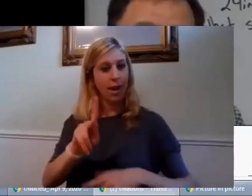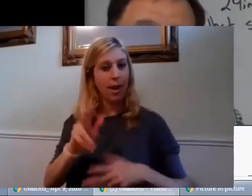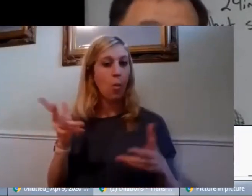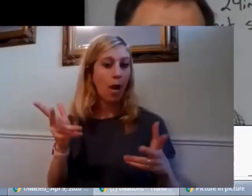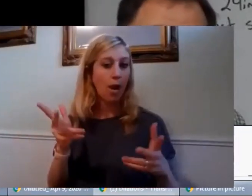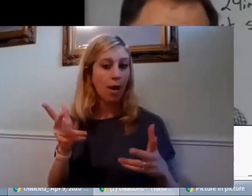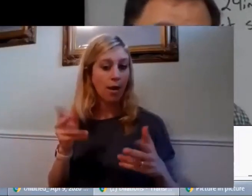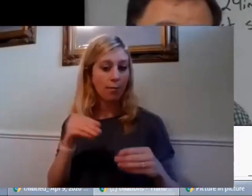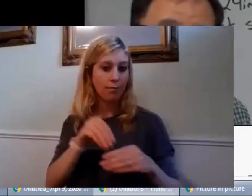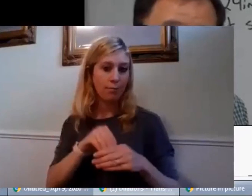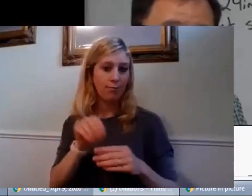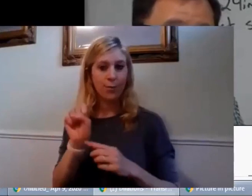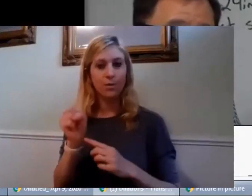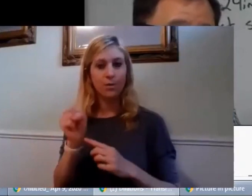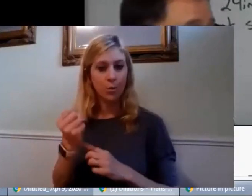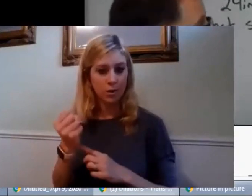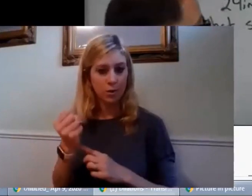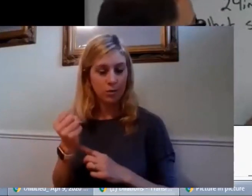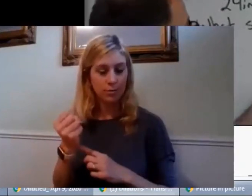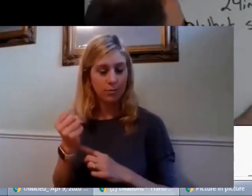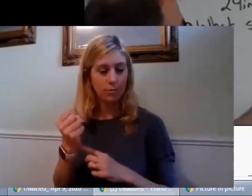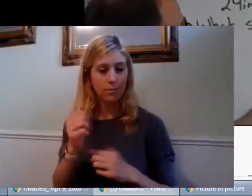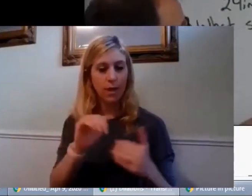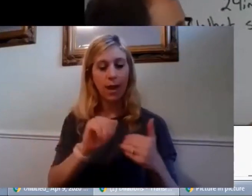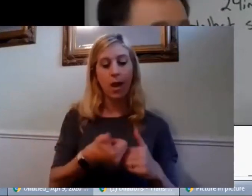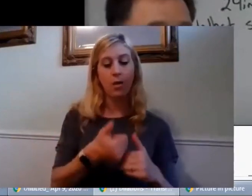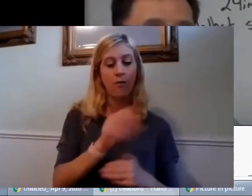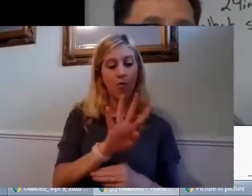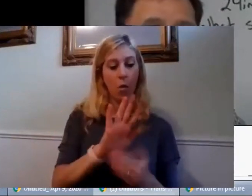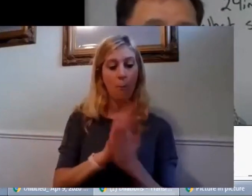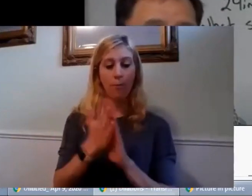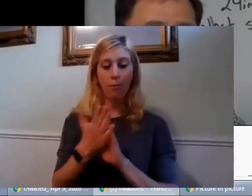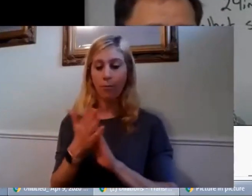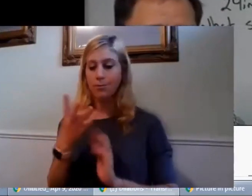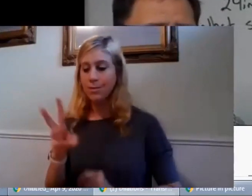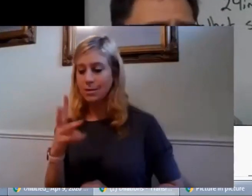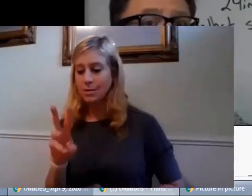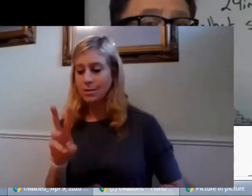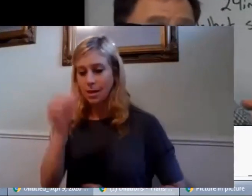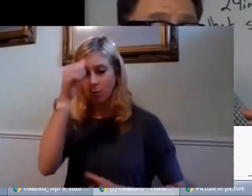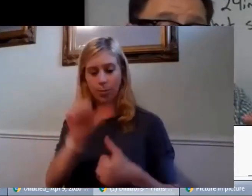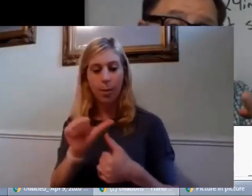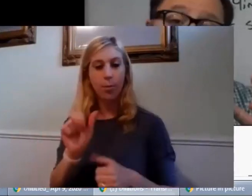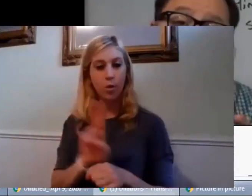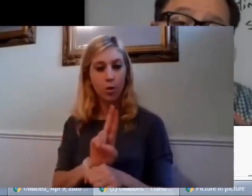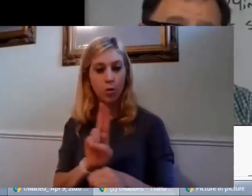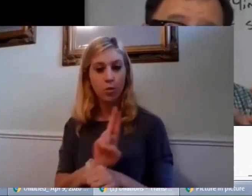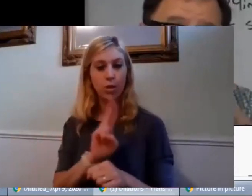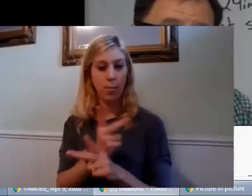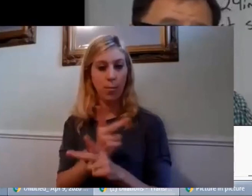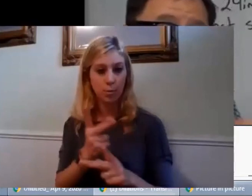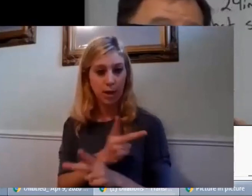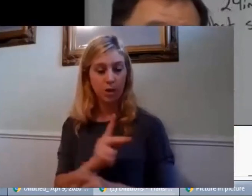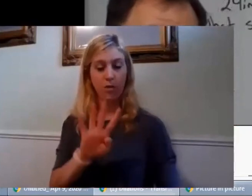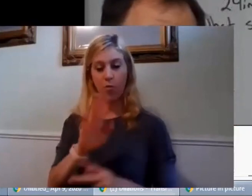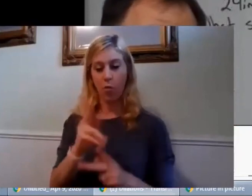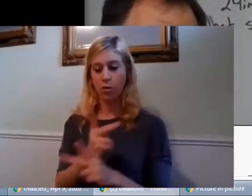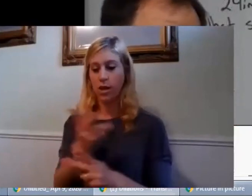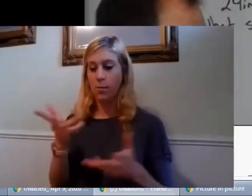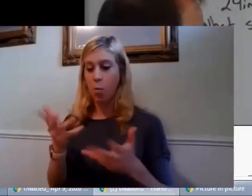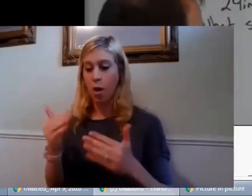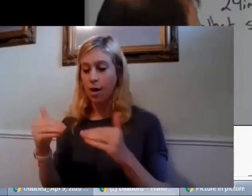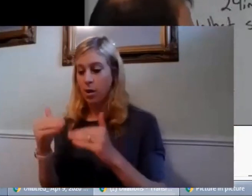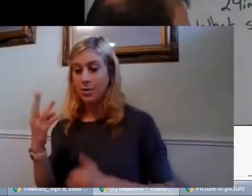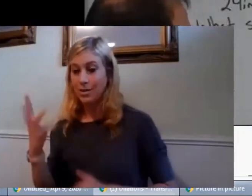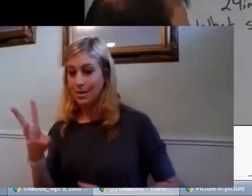16? Remember what we're using. We're using multiplication here. So 4 times what would be 16? Well, 4 times 4 is 16. Let's check to